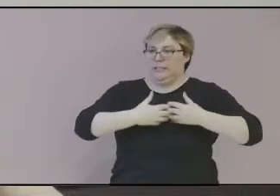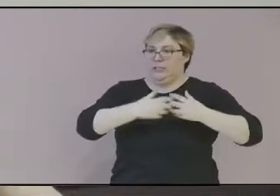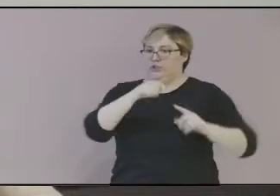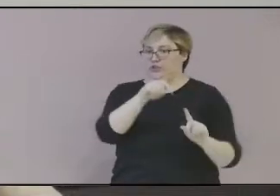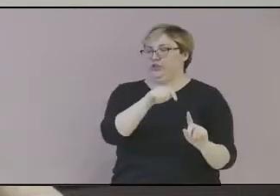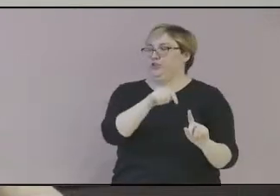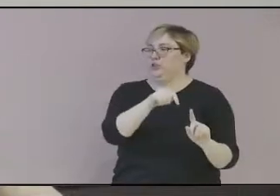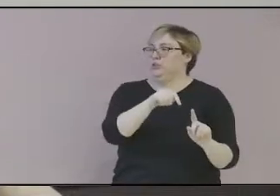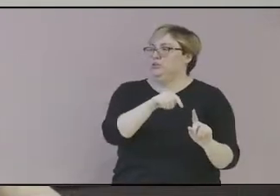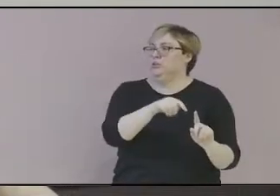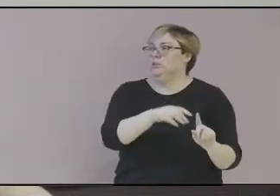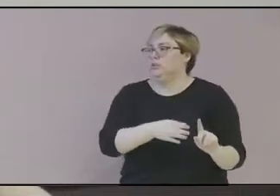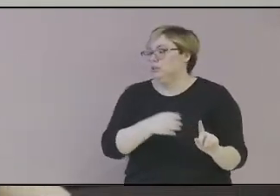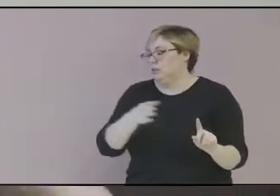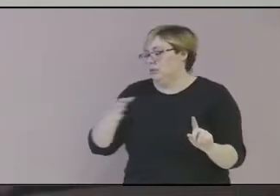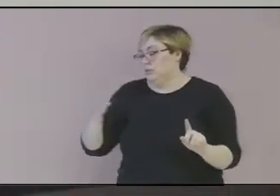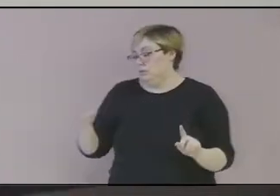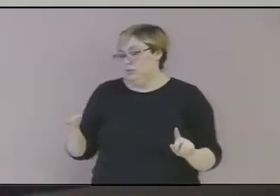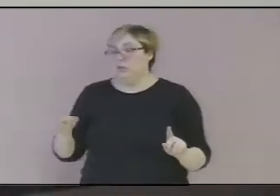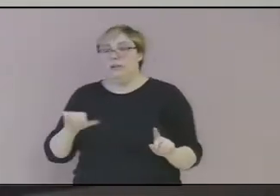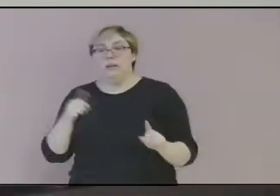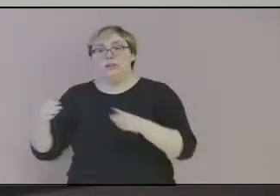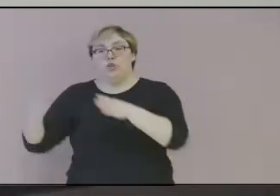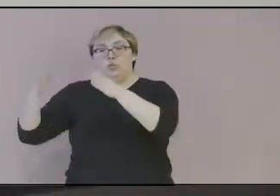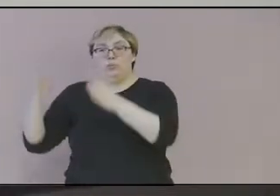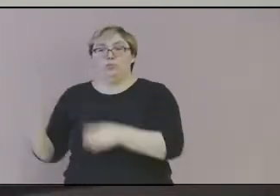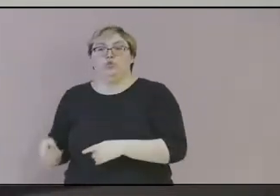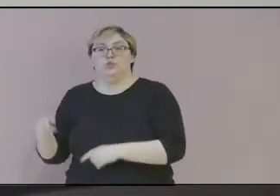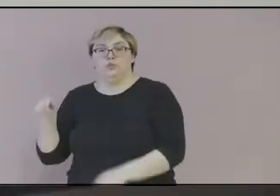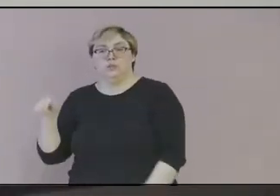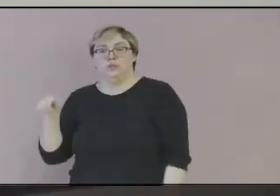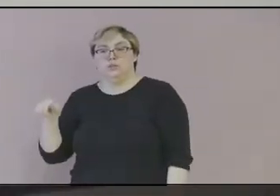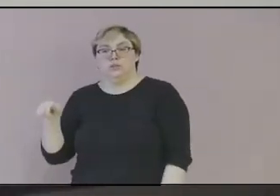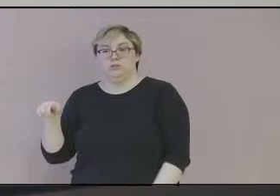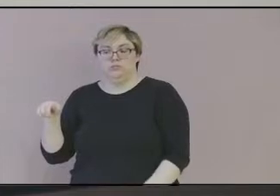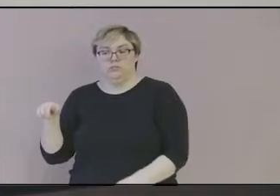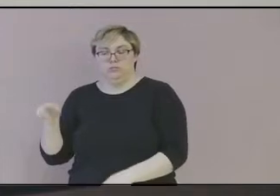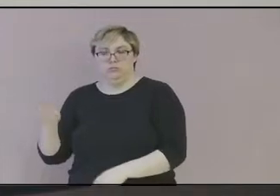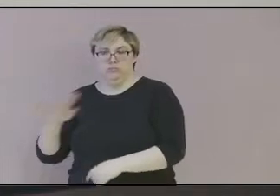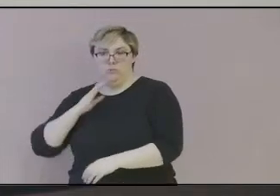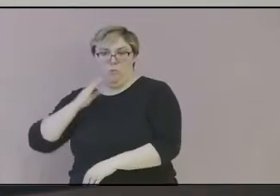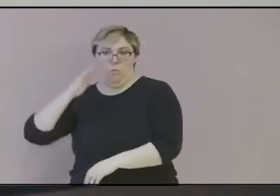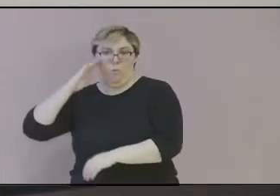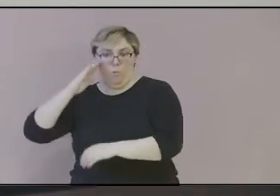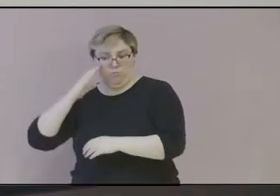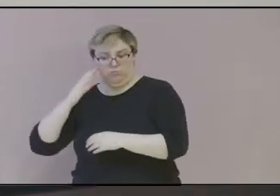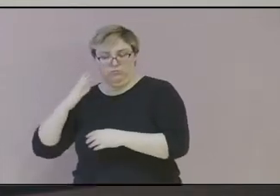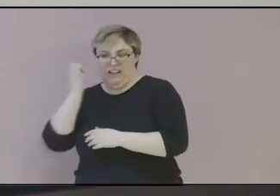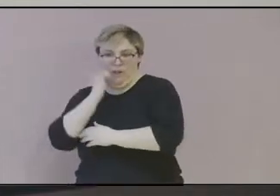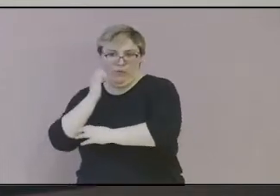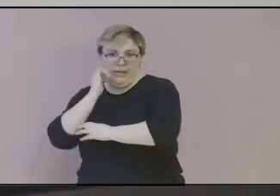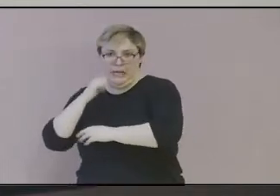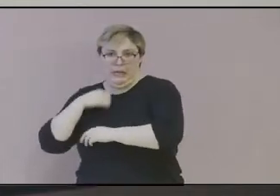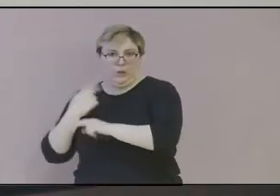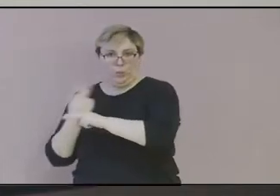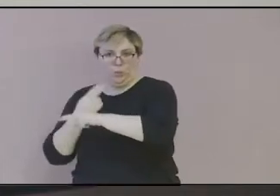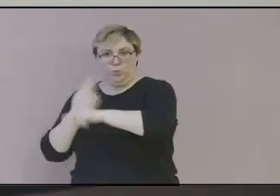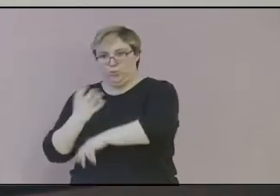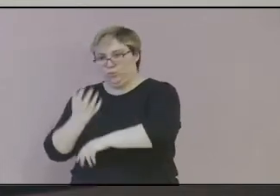and someone who doesn't identify as disabled, and perhaps someone else who does, yeah.